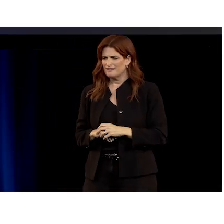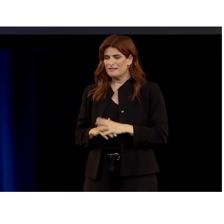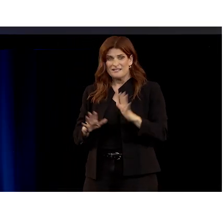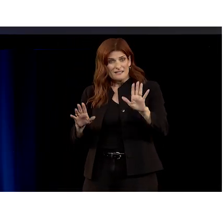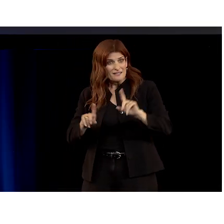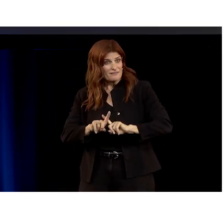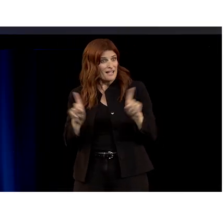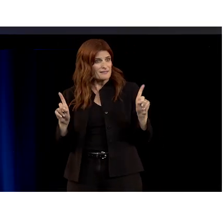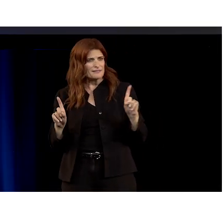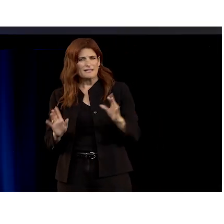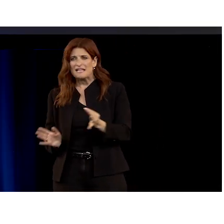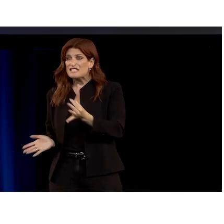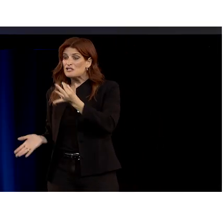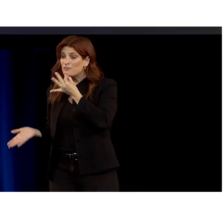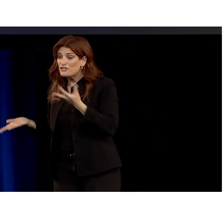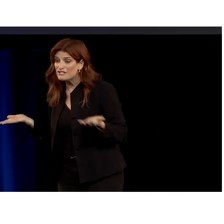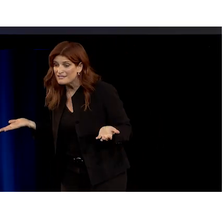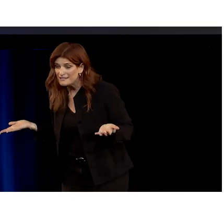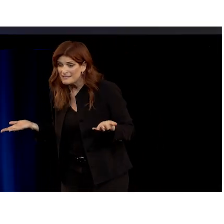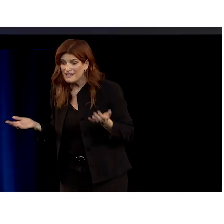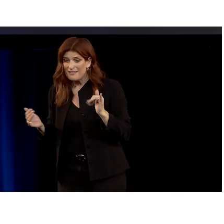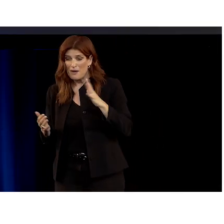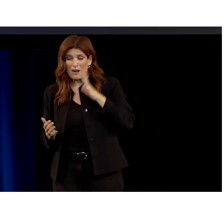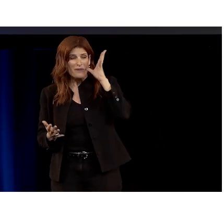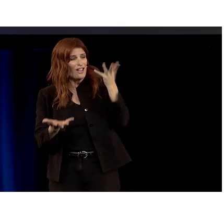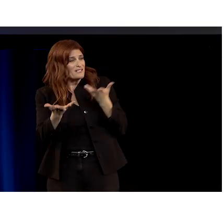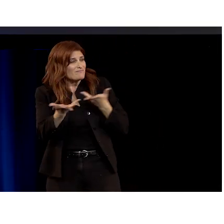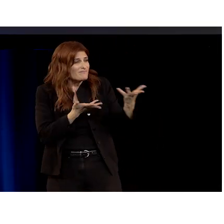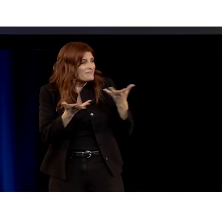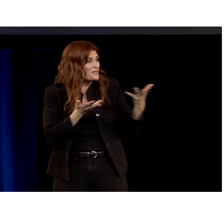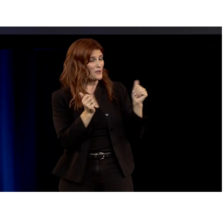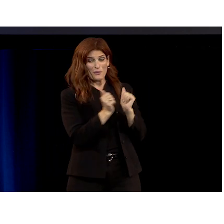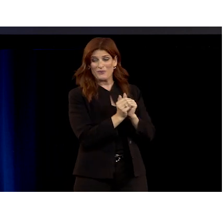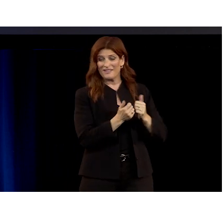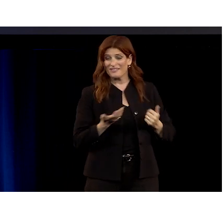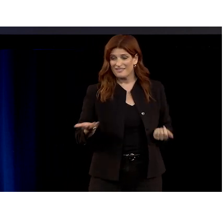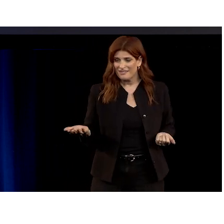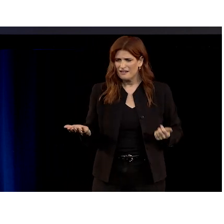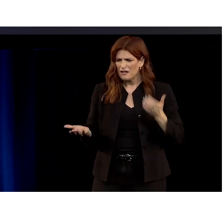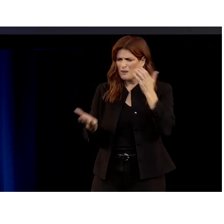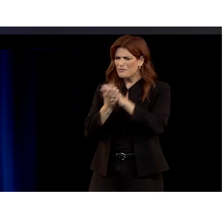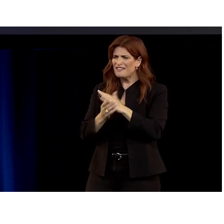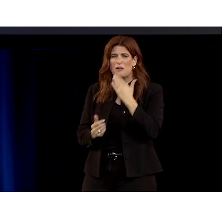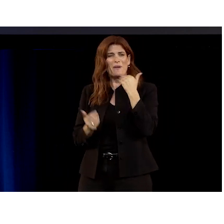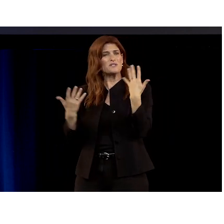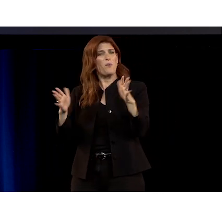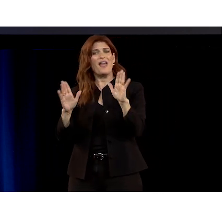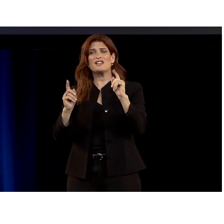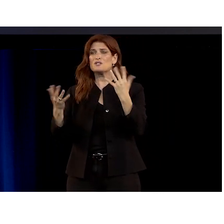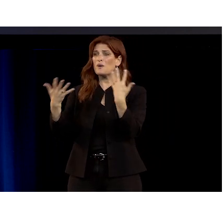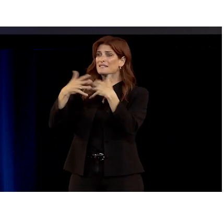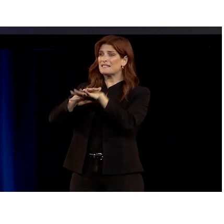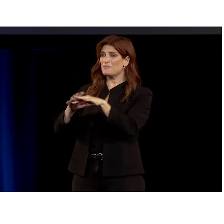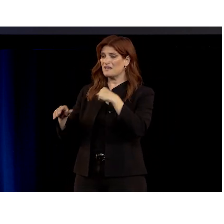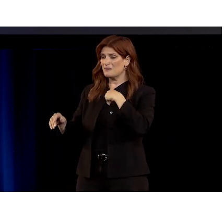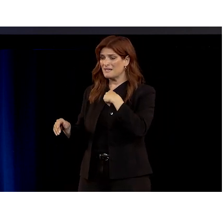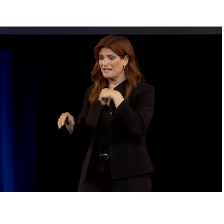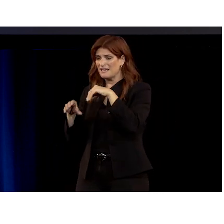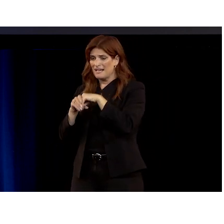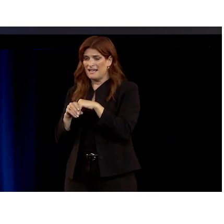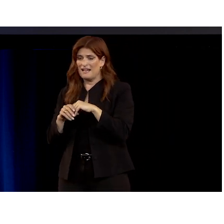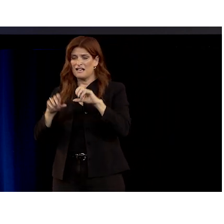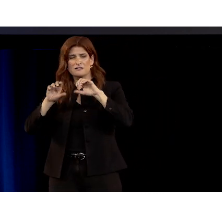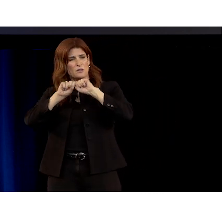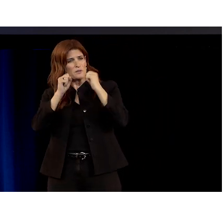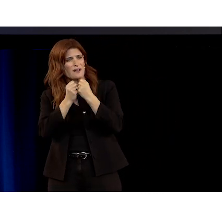lived experiences. Yet, the experts that my parents consulted believed that the best way to help me was to